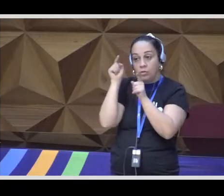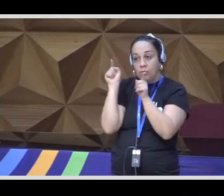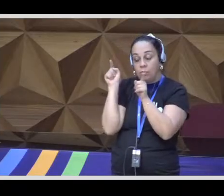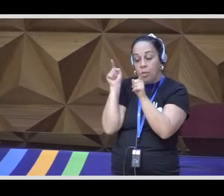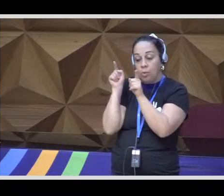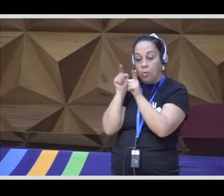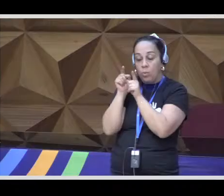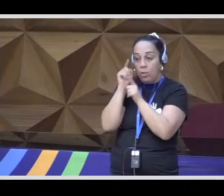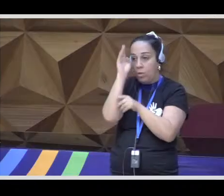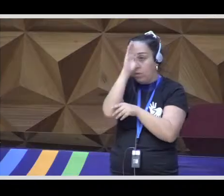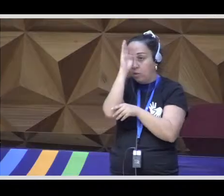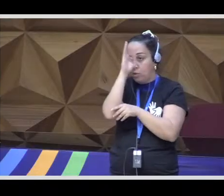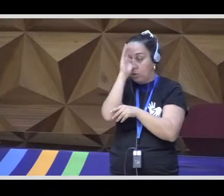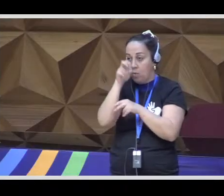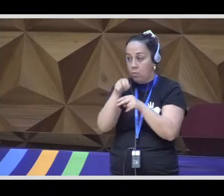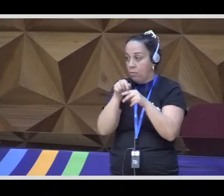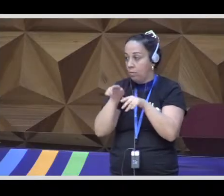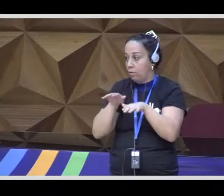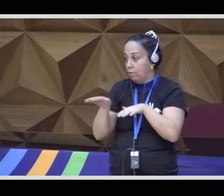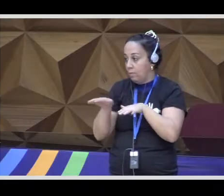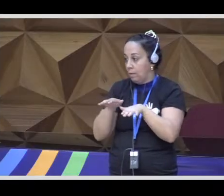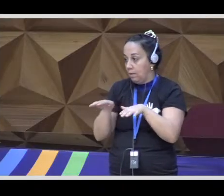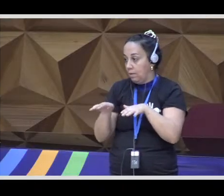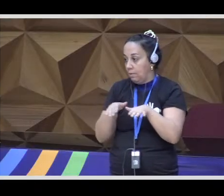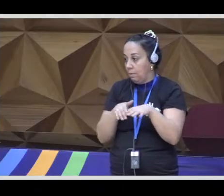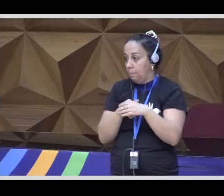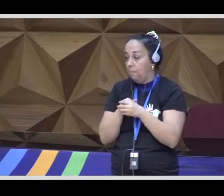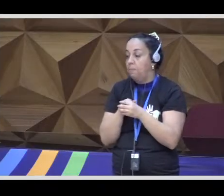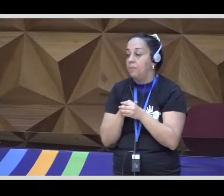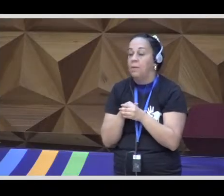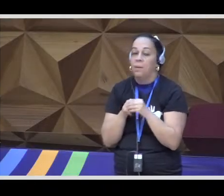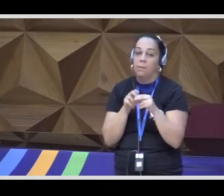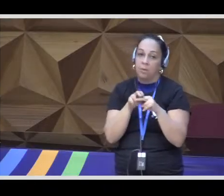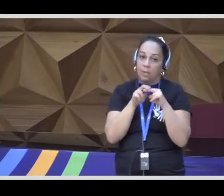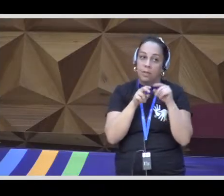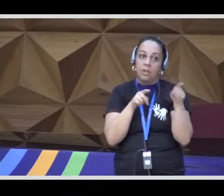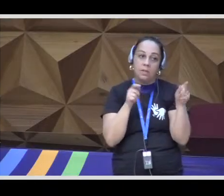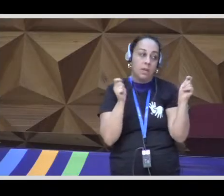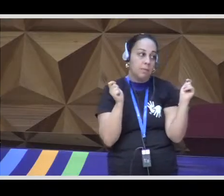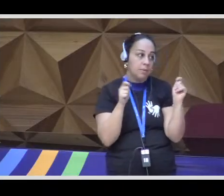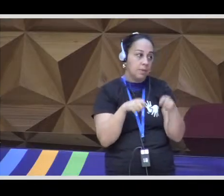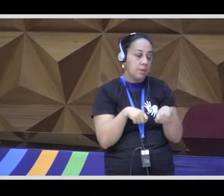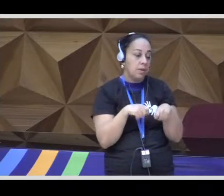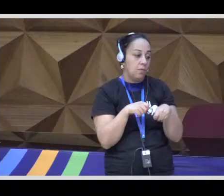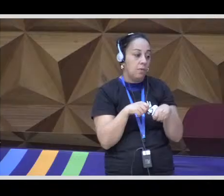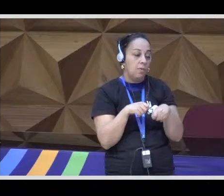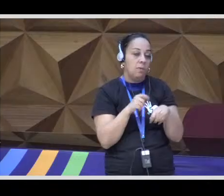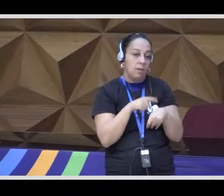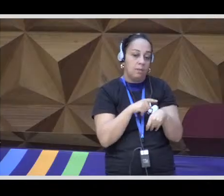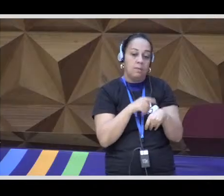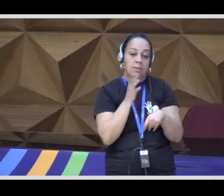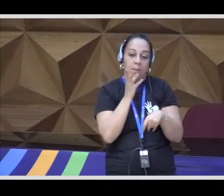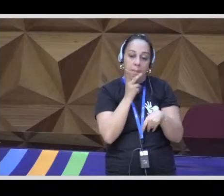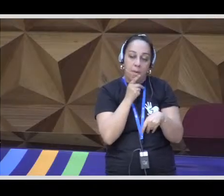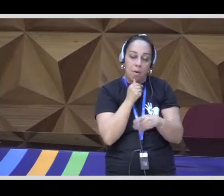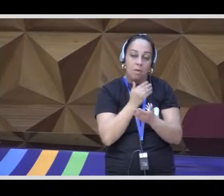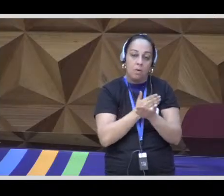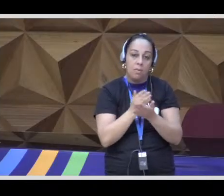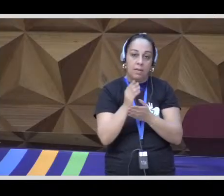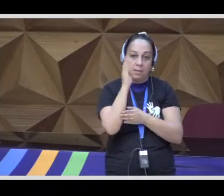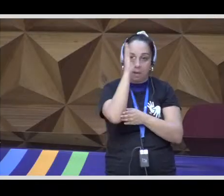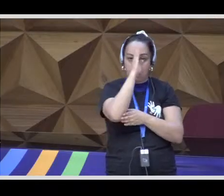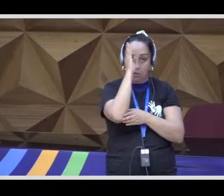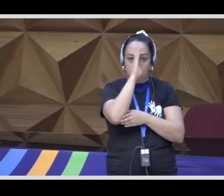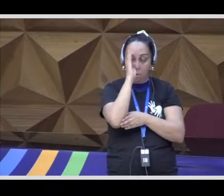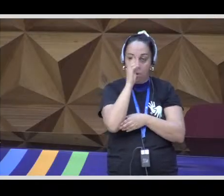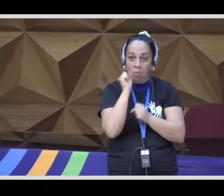So with that one, then potentially you could go for much longer. So in that study, we did it in the lab with a lot of